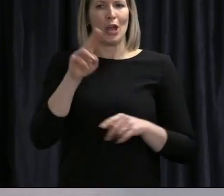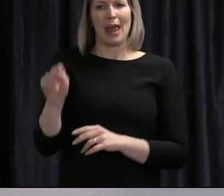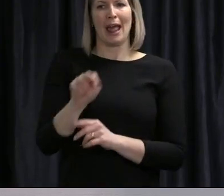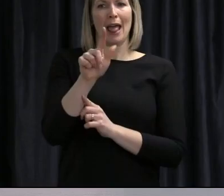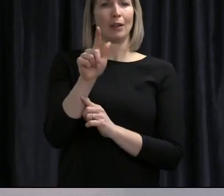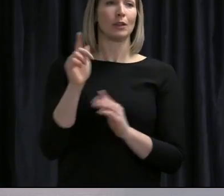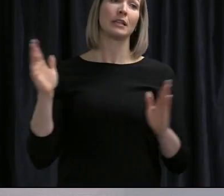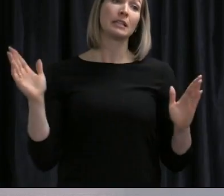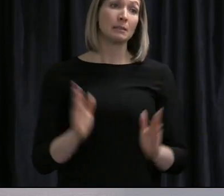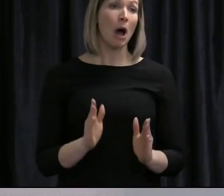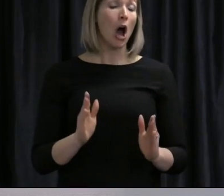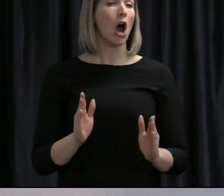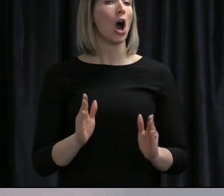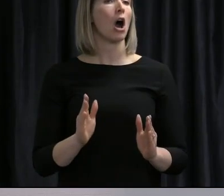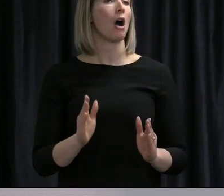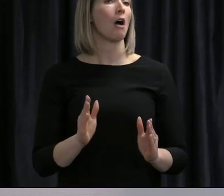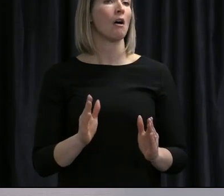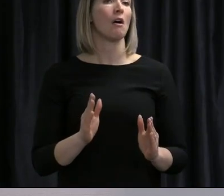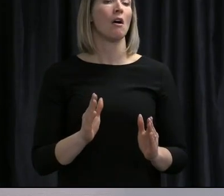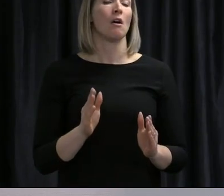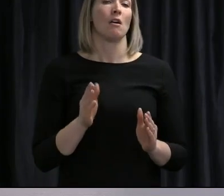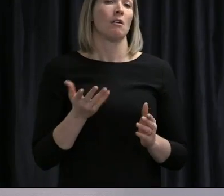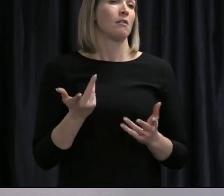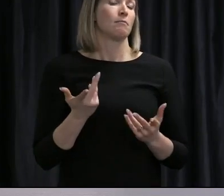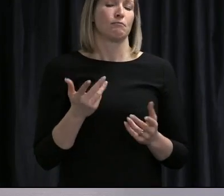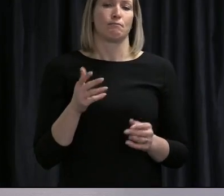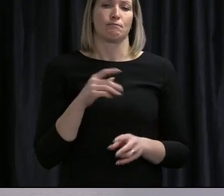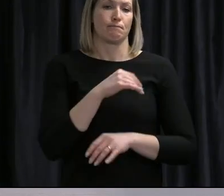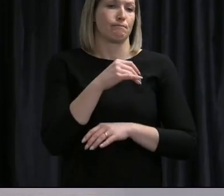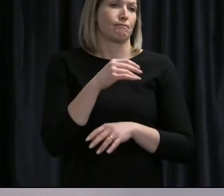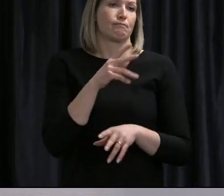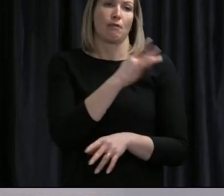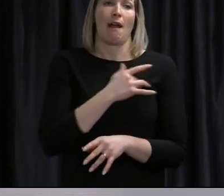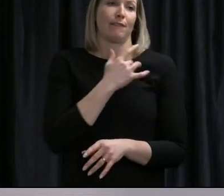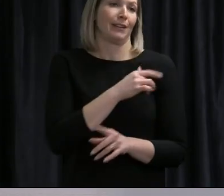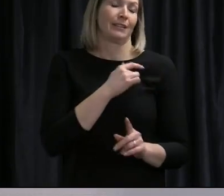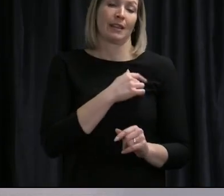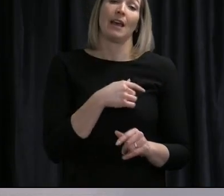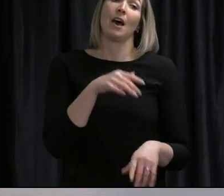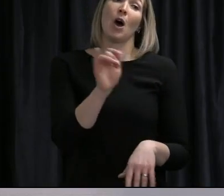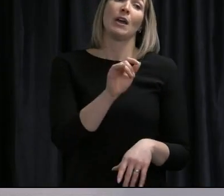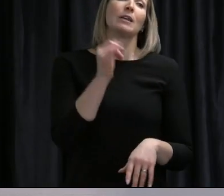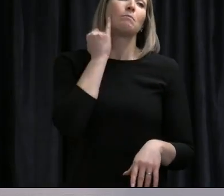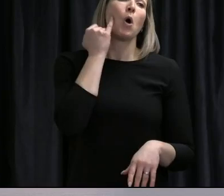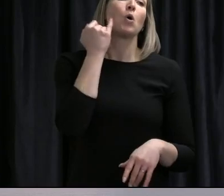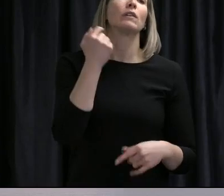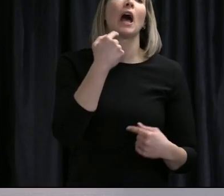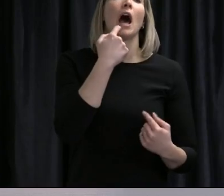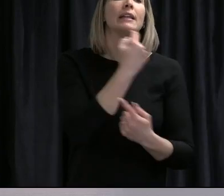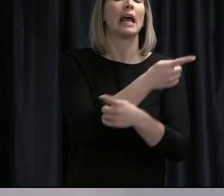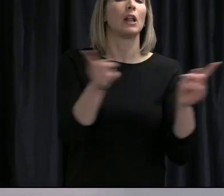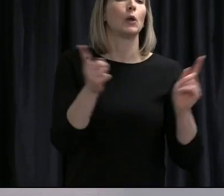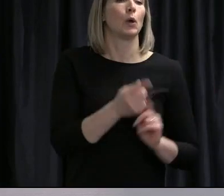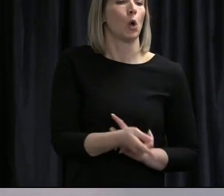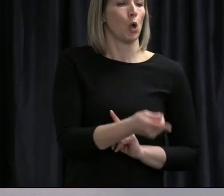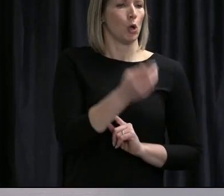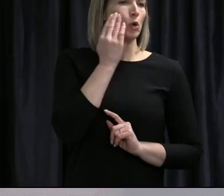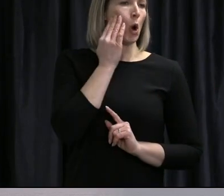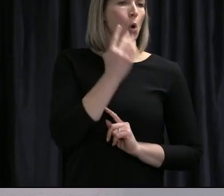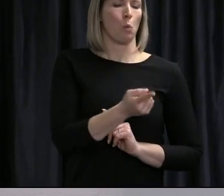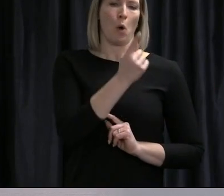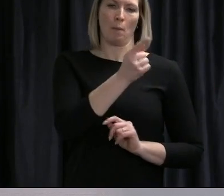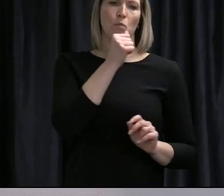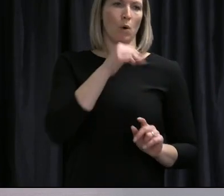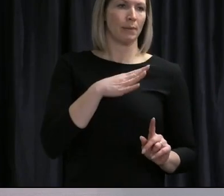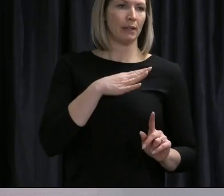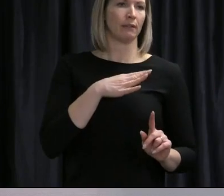a woman and they came back on a certain day from a certain destination and they're a certain age, it will not take a genius in Labrador